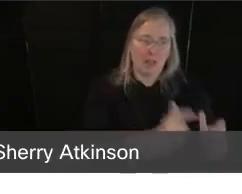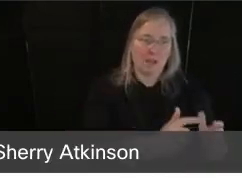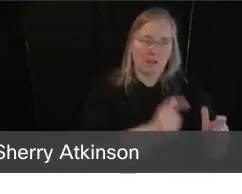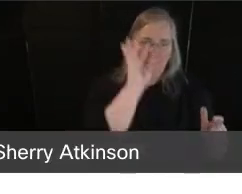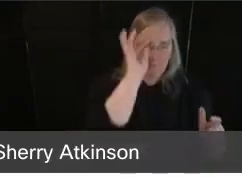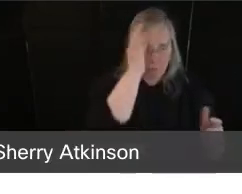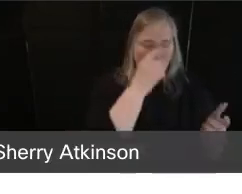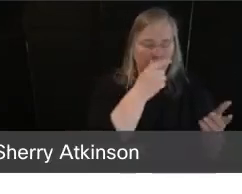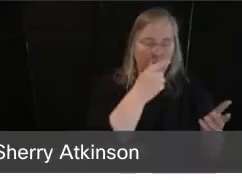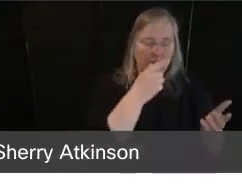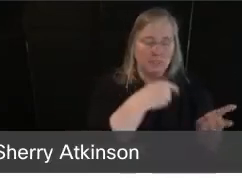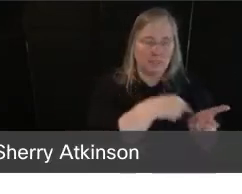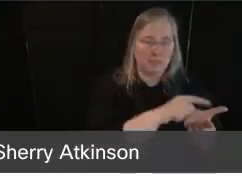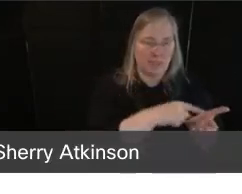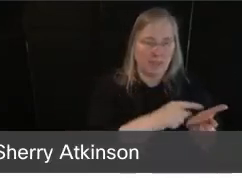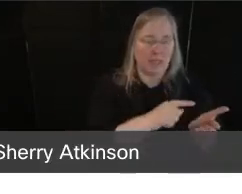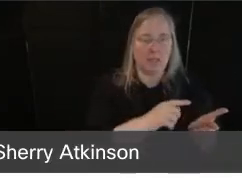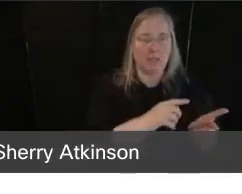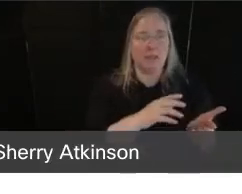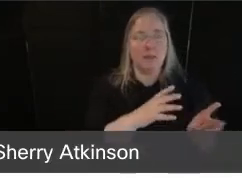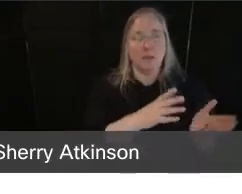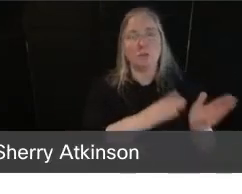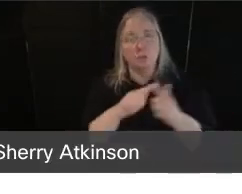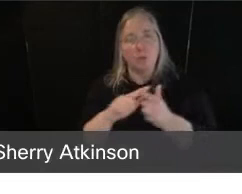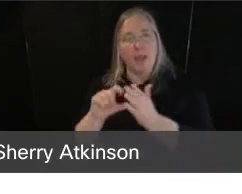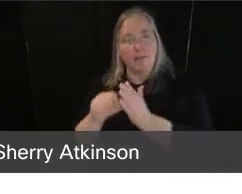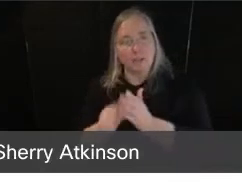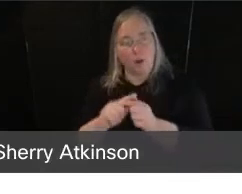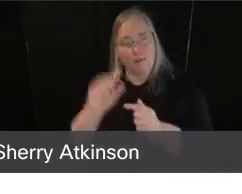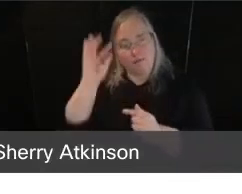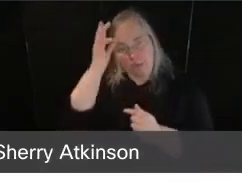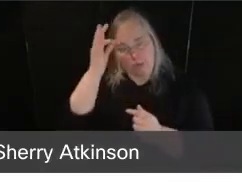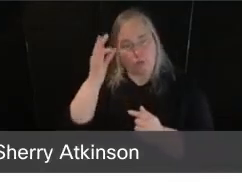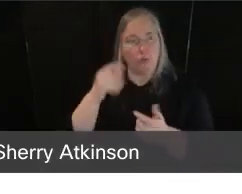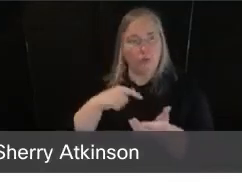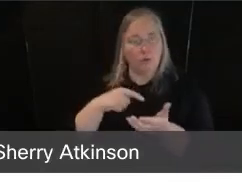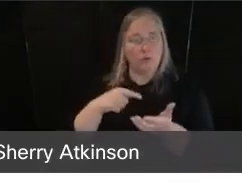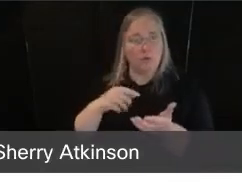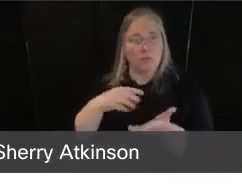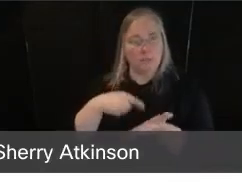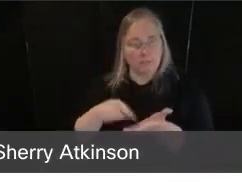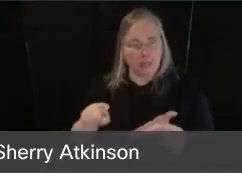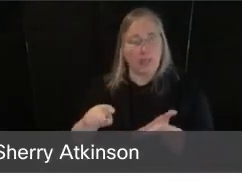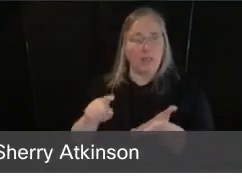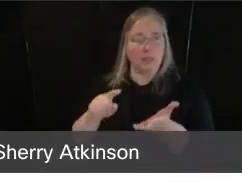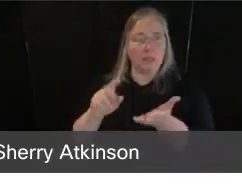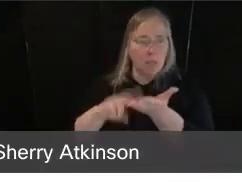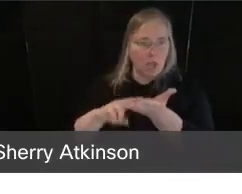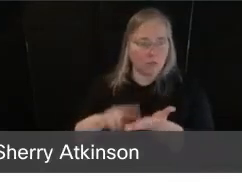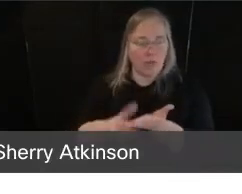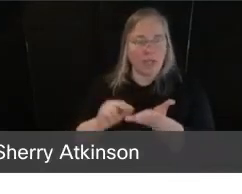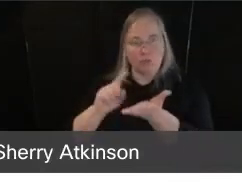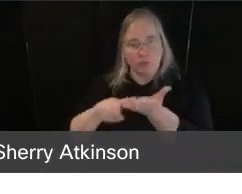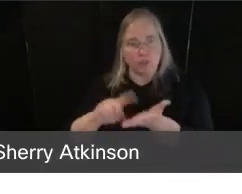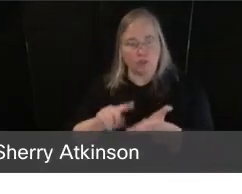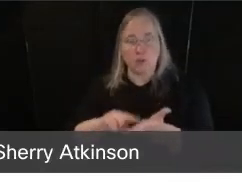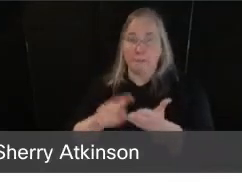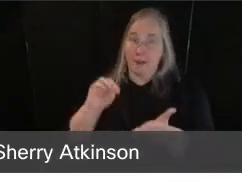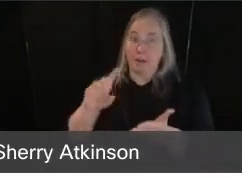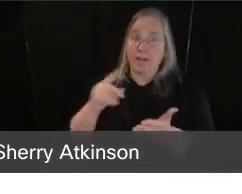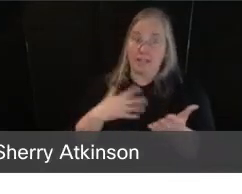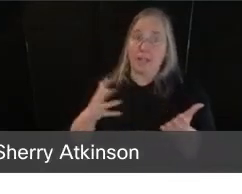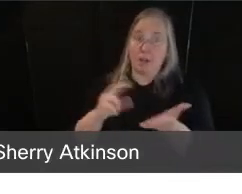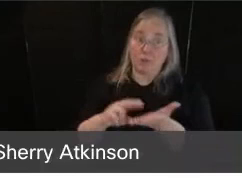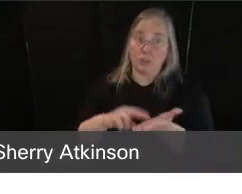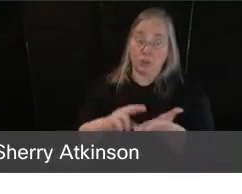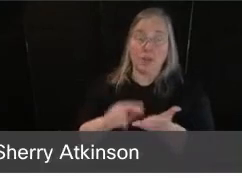on federal spending, contract and research, which Maryland does a lot of federal research, should be positive on the state